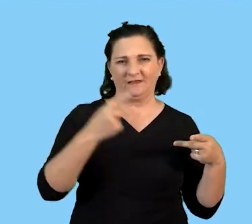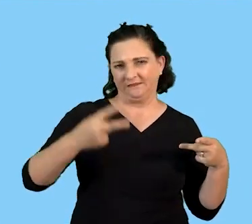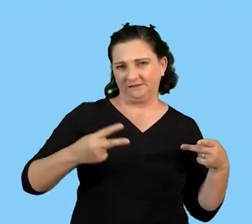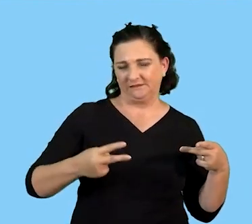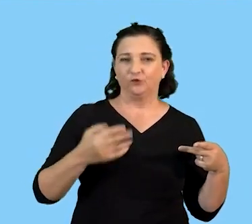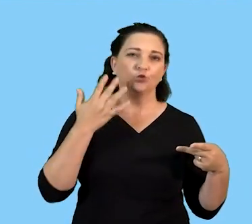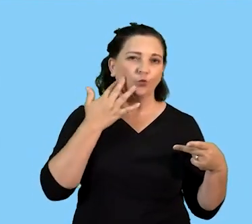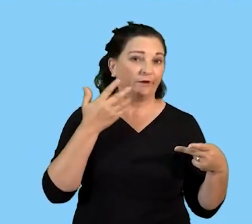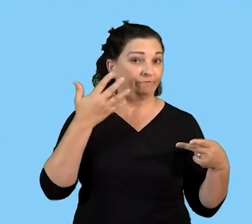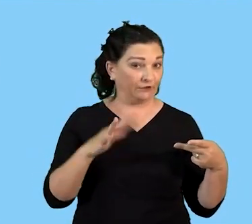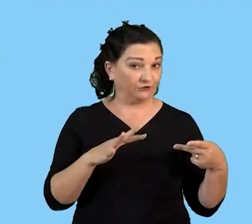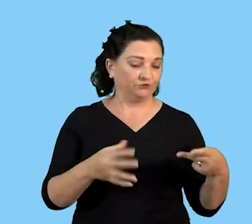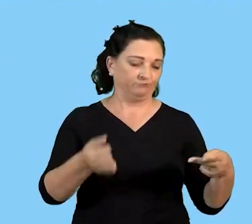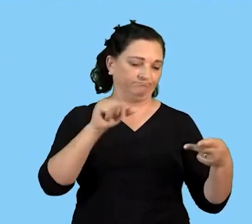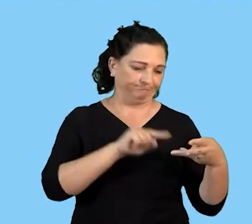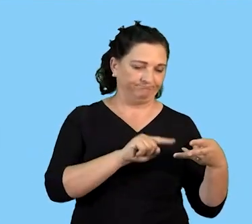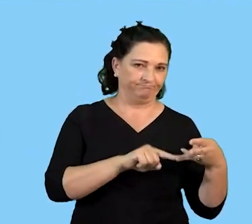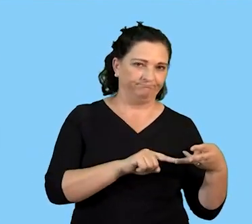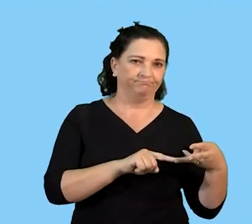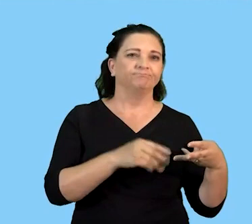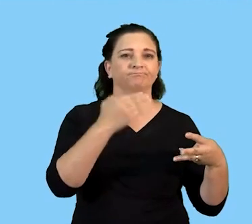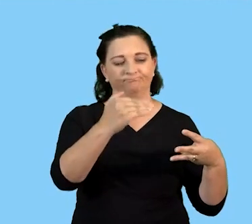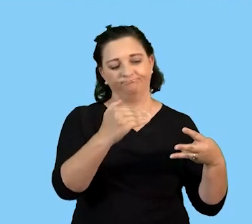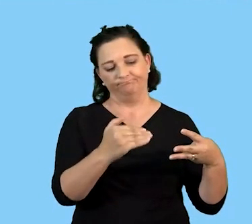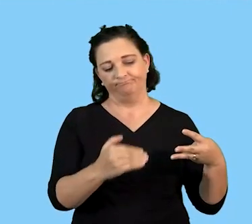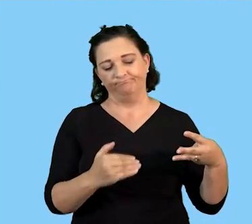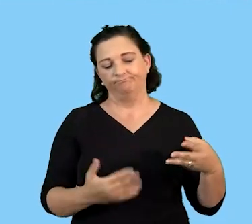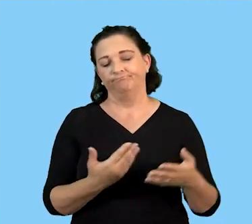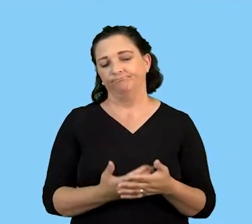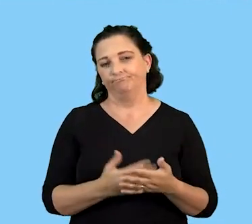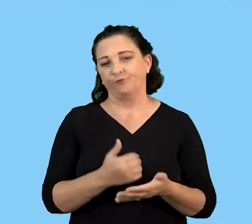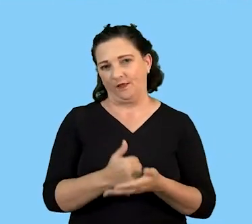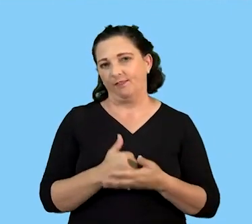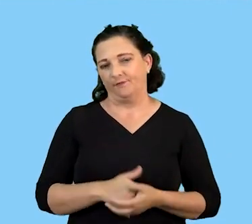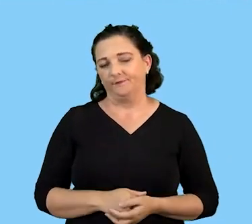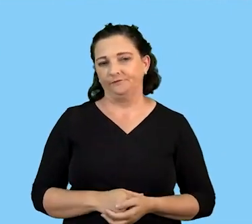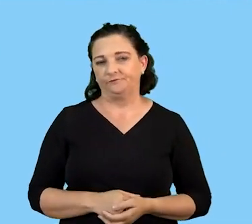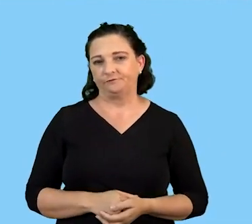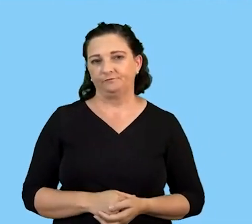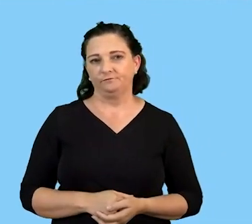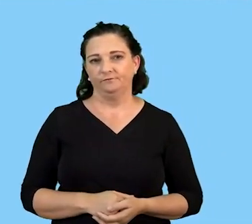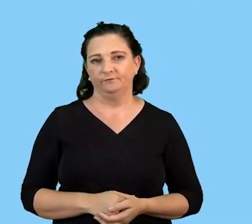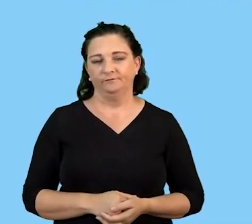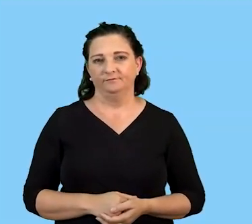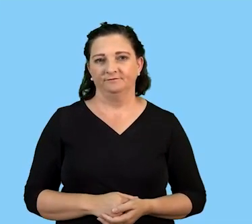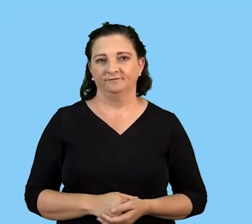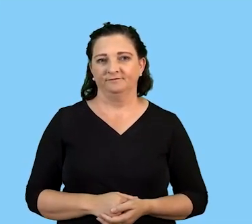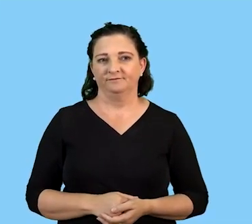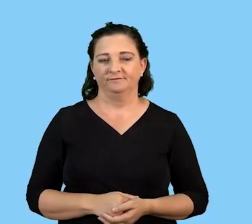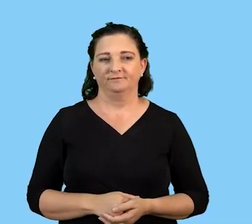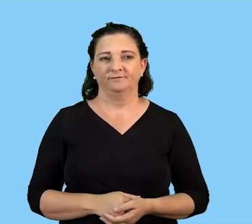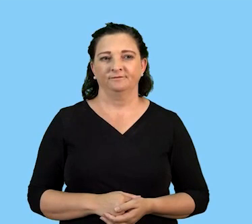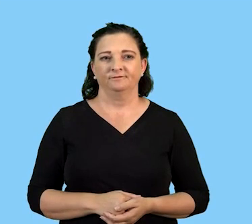started on this time and be completed also on this particular date. So they assist in terms of determining the sequence